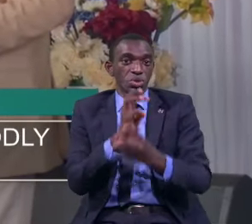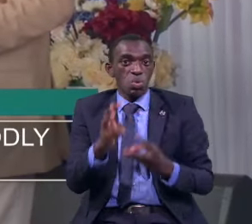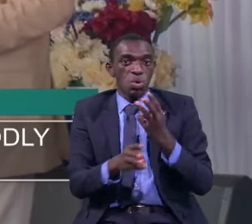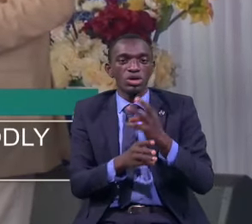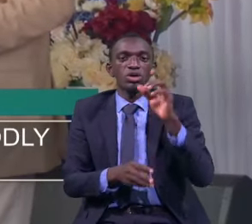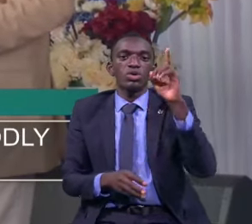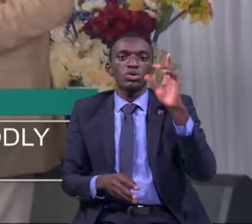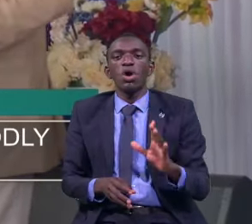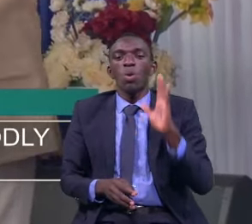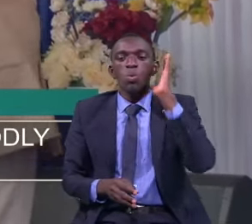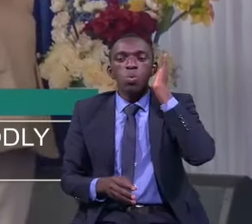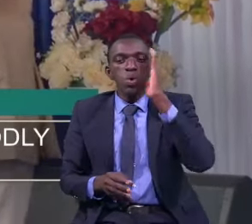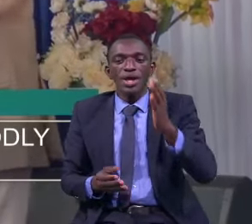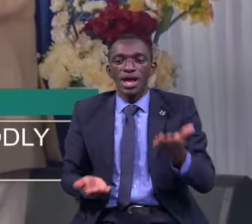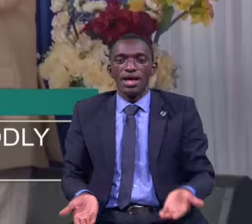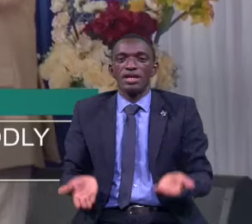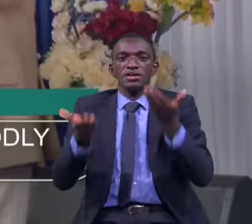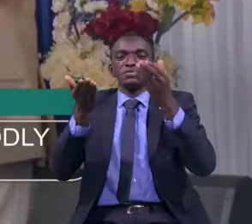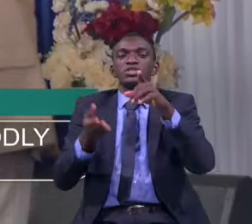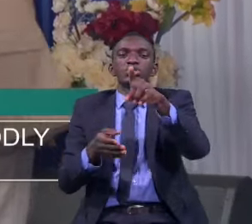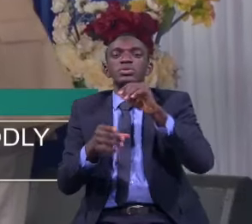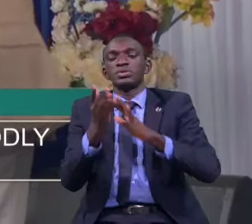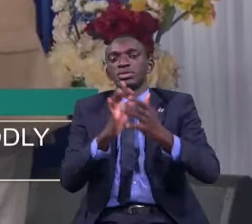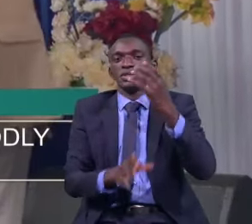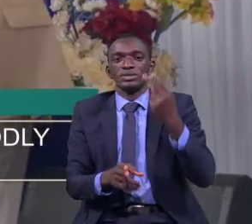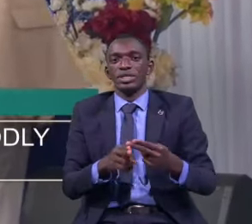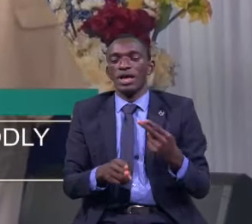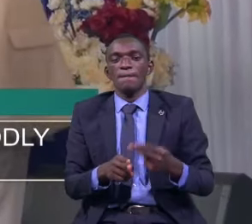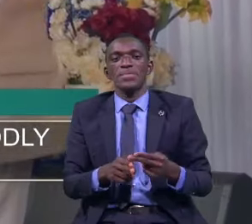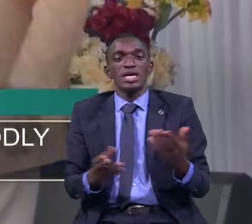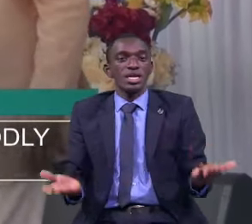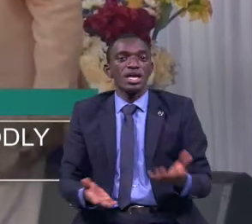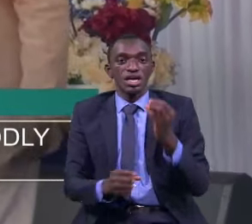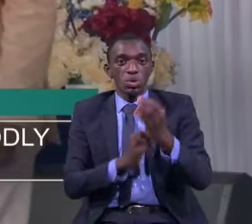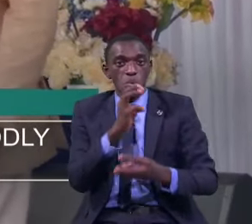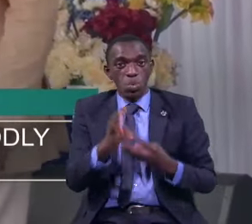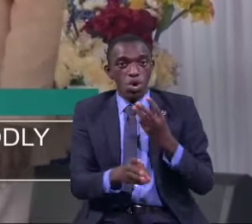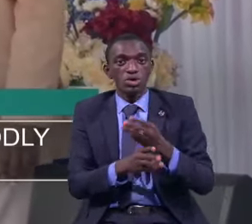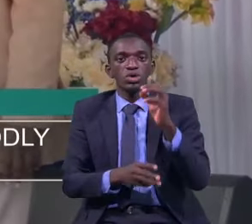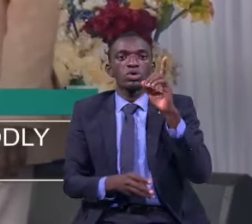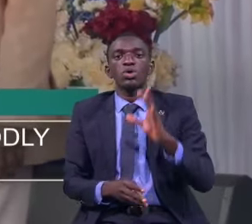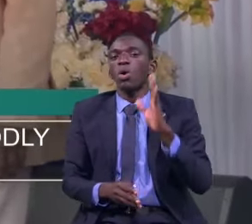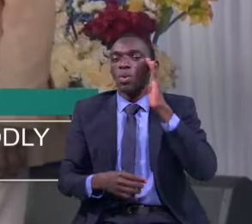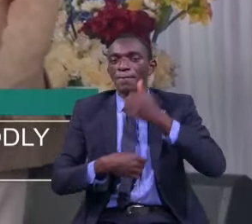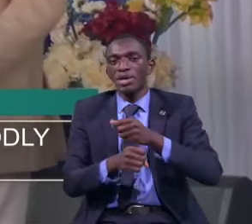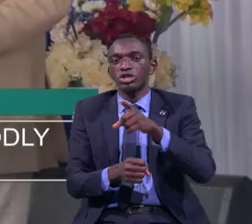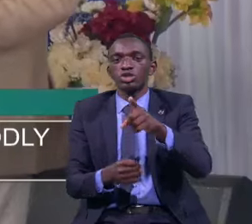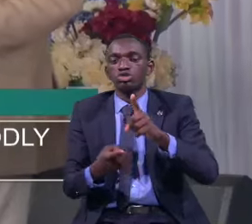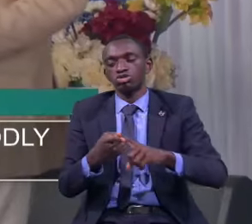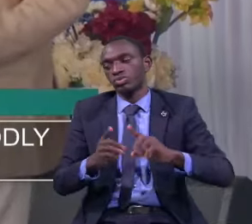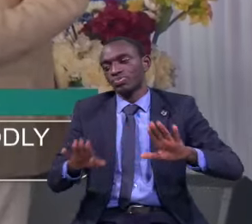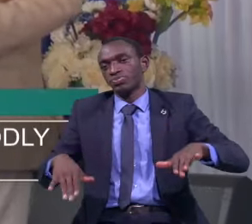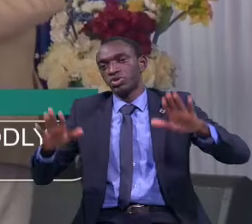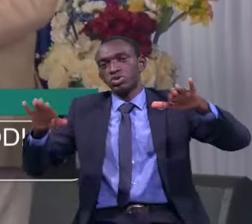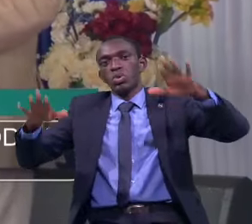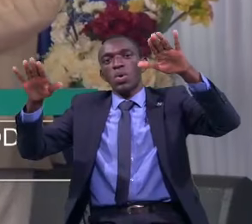monde, le Seigneur te lèvera. Here in the world, the Lord will make you soar in success. Ici dans le monde, le Seigneur t'aidera